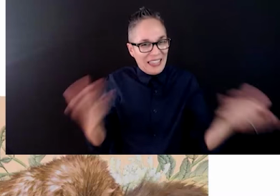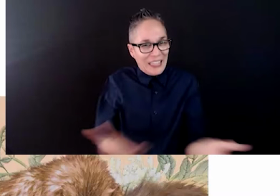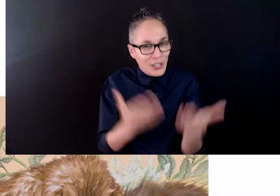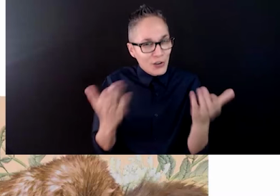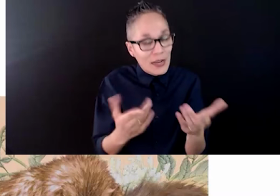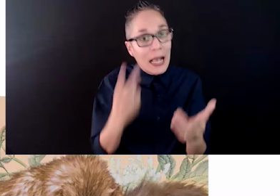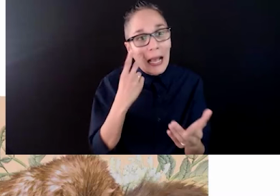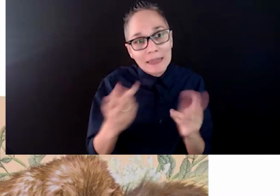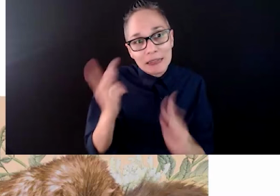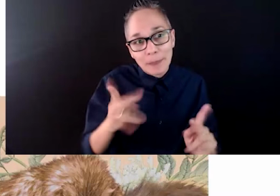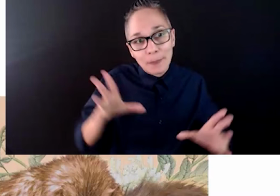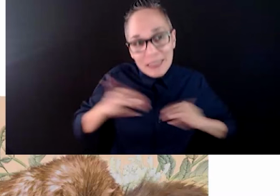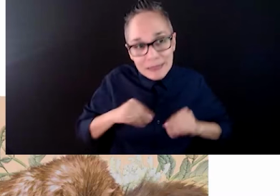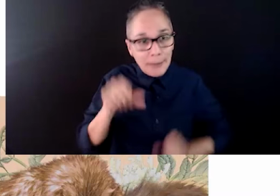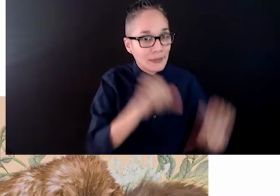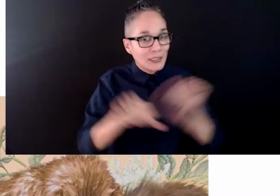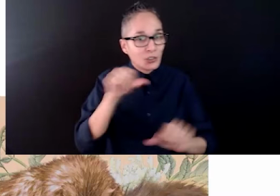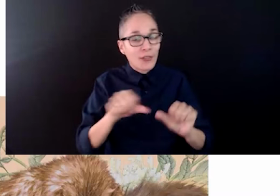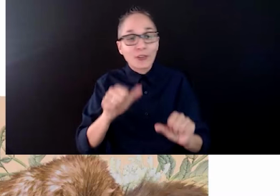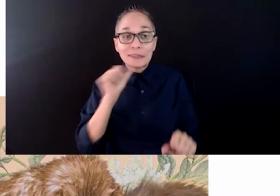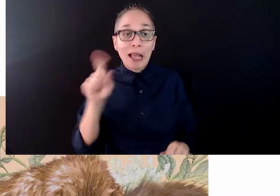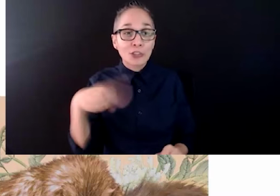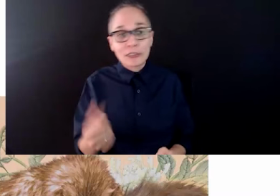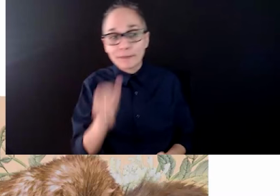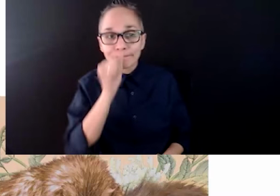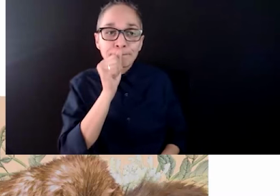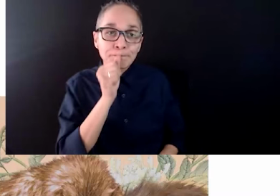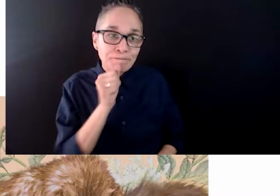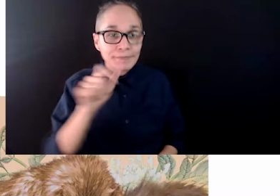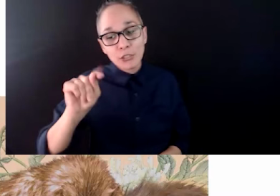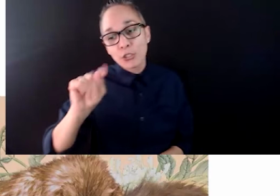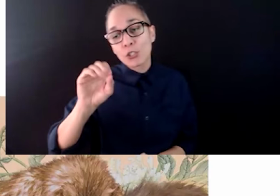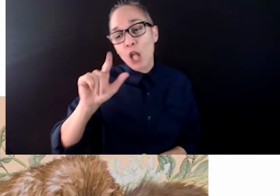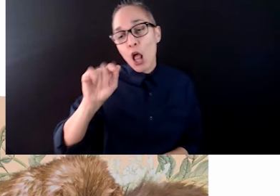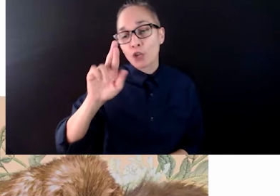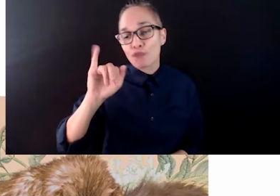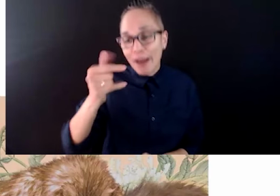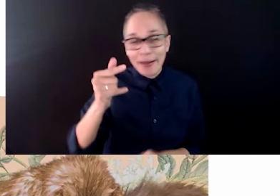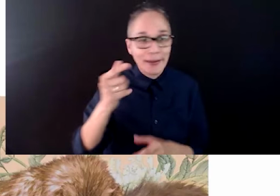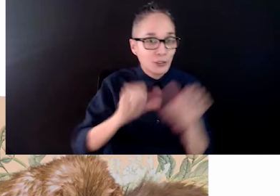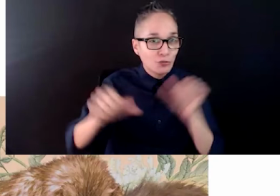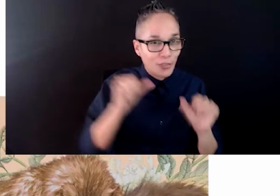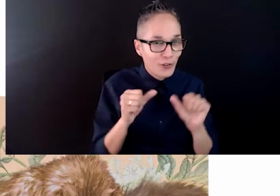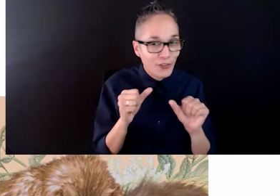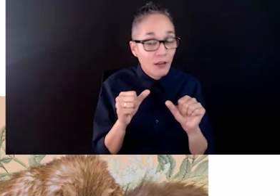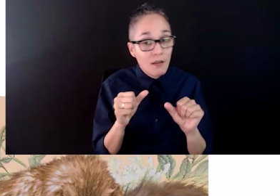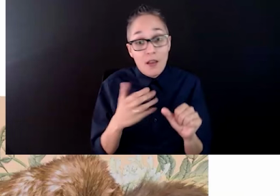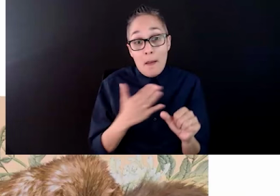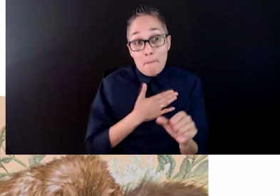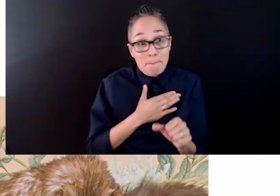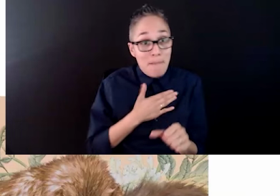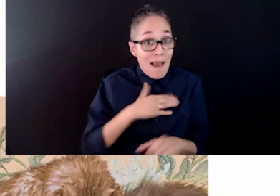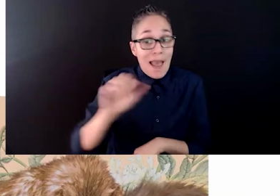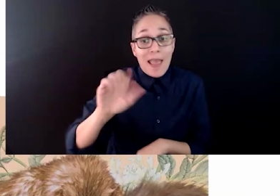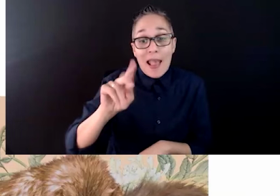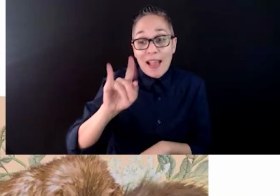people actually accepting each other, not tolerating each other. And here's where I think I can make a difference. So my activism I've